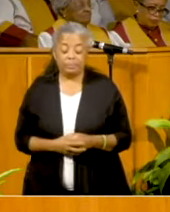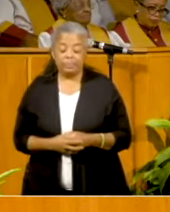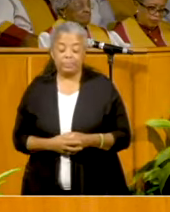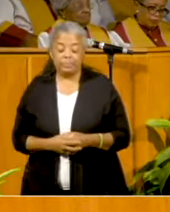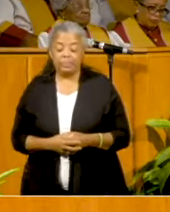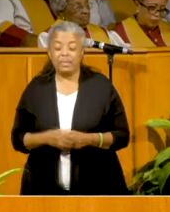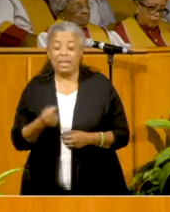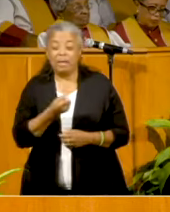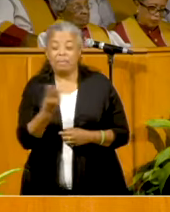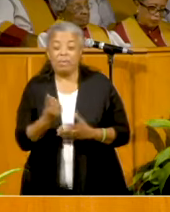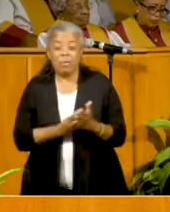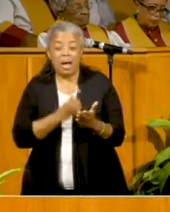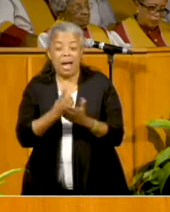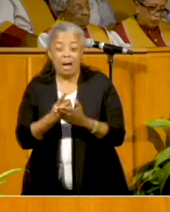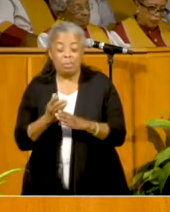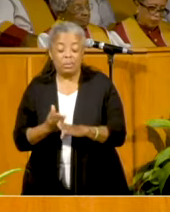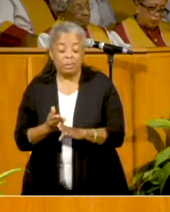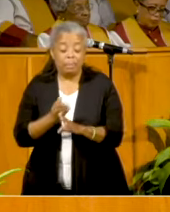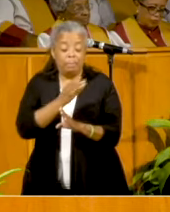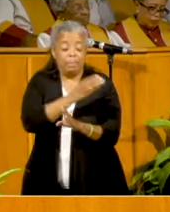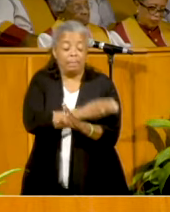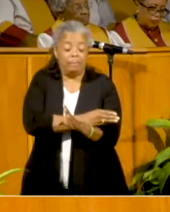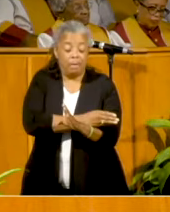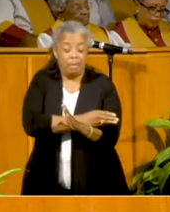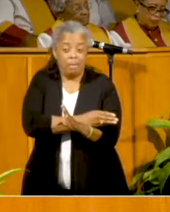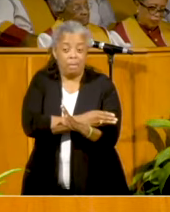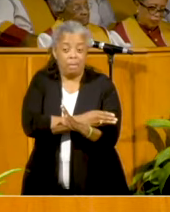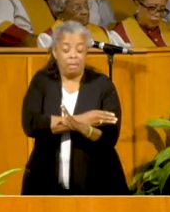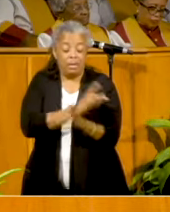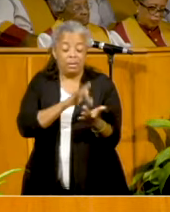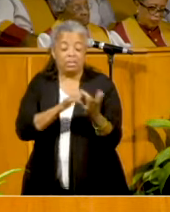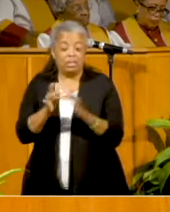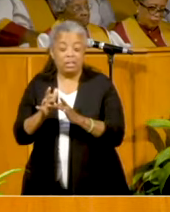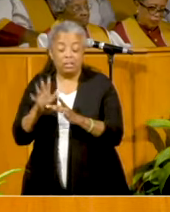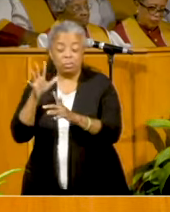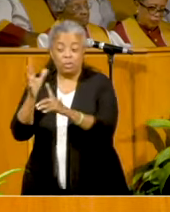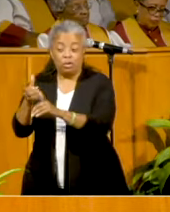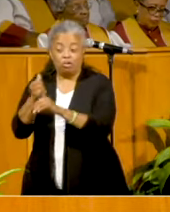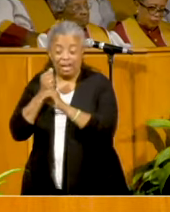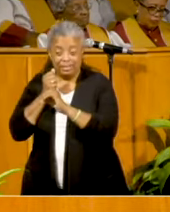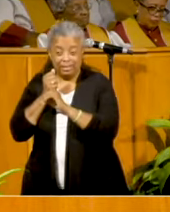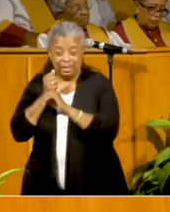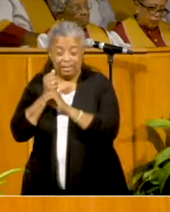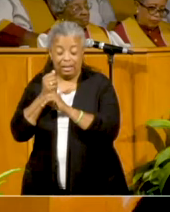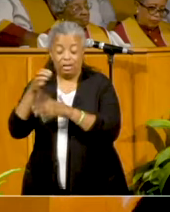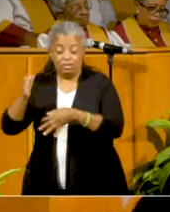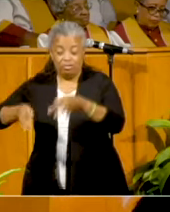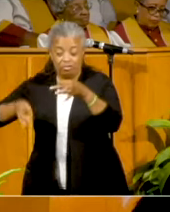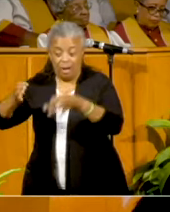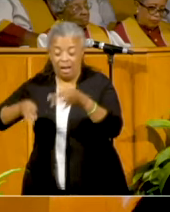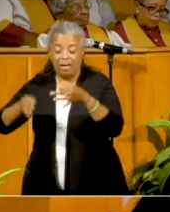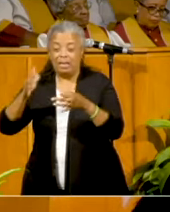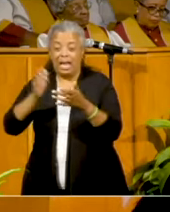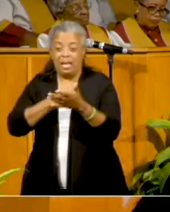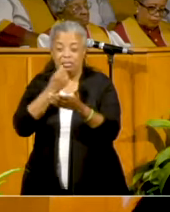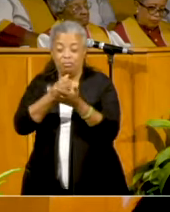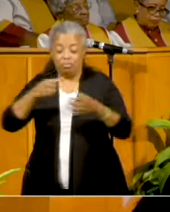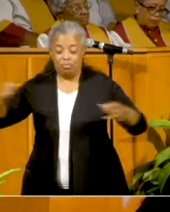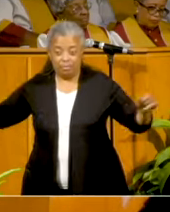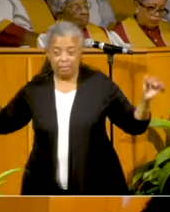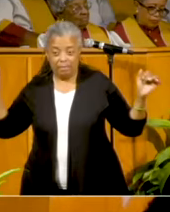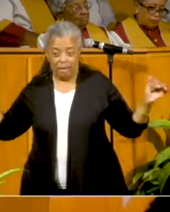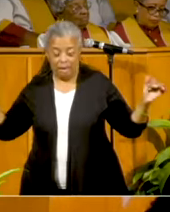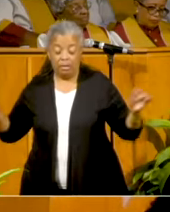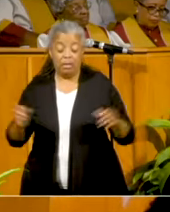It's a few hours before his arrest, his trial, and his crucifixion.